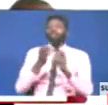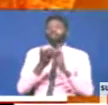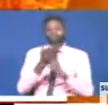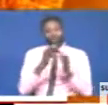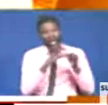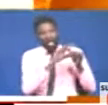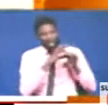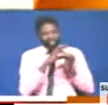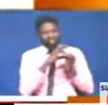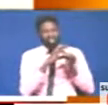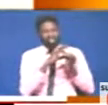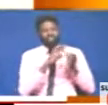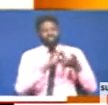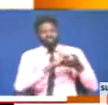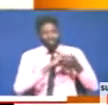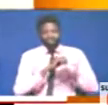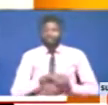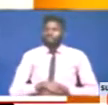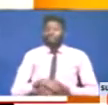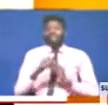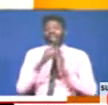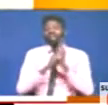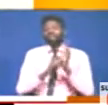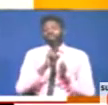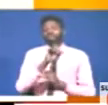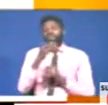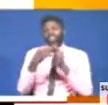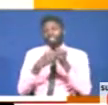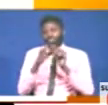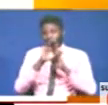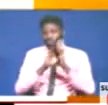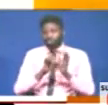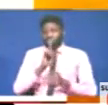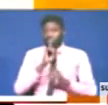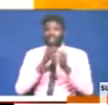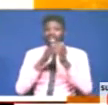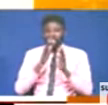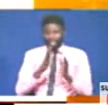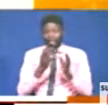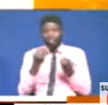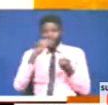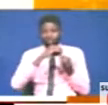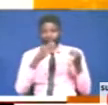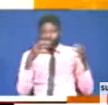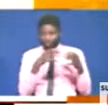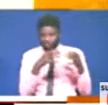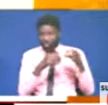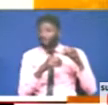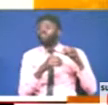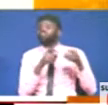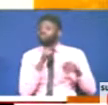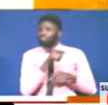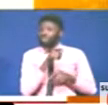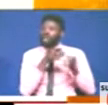Kenya Coalition. Article 108 of the Constitution states the leader of majority party shall be the person who is the leader